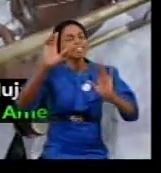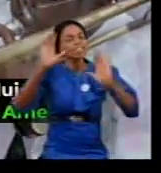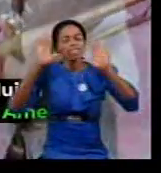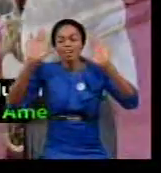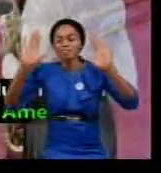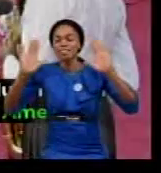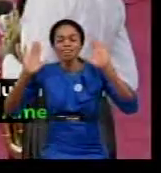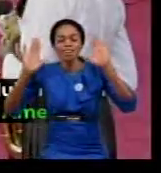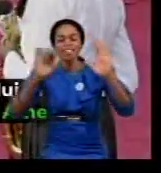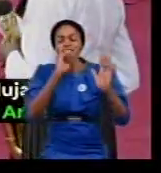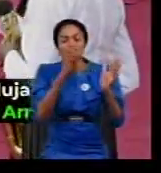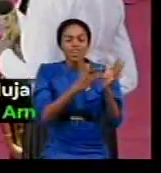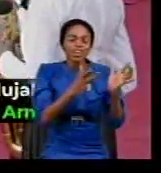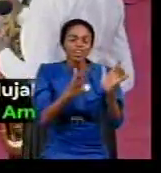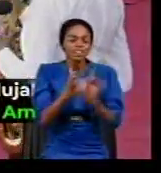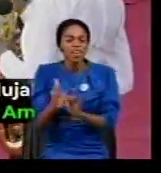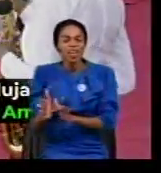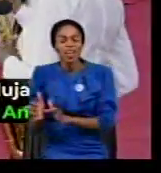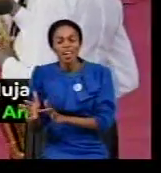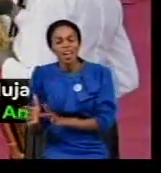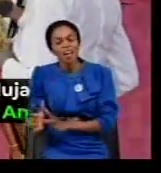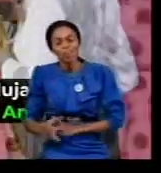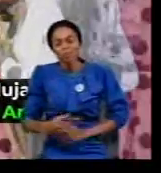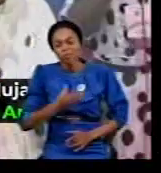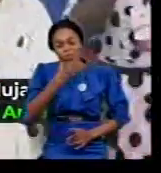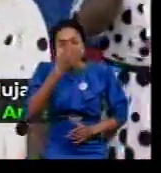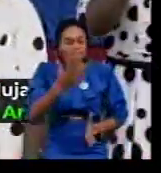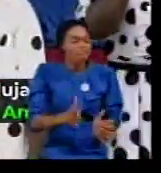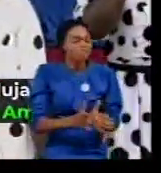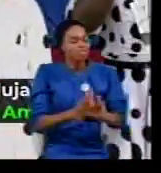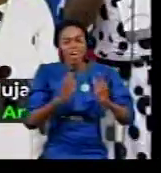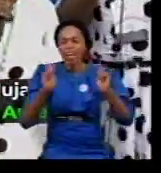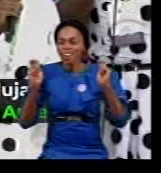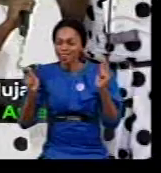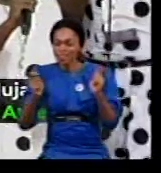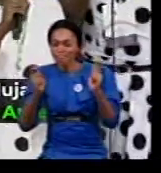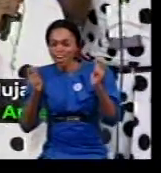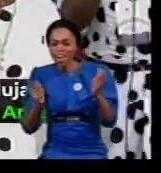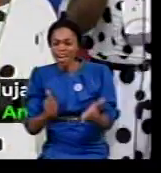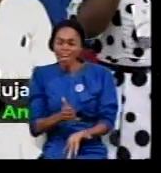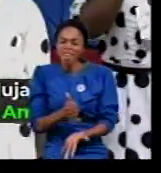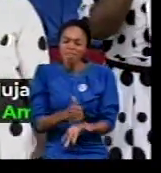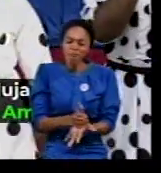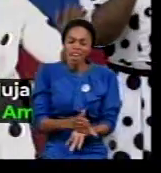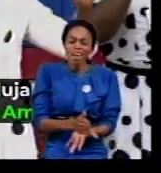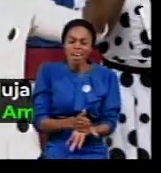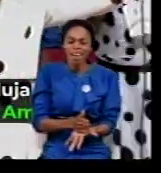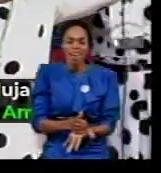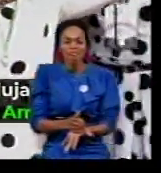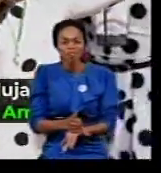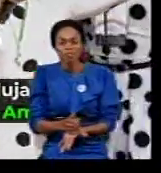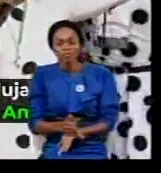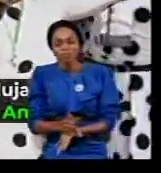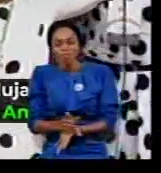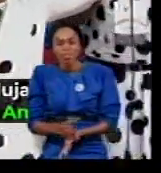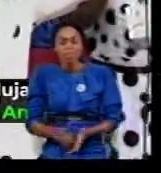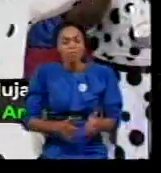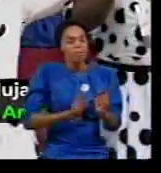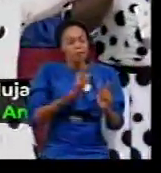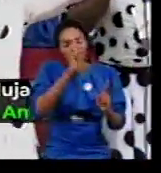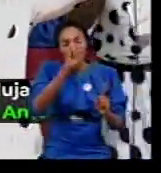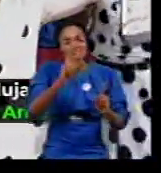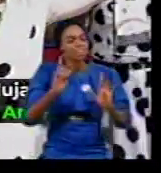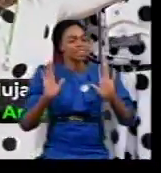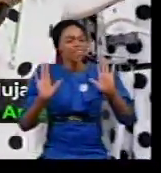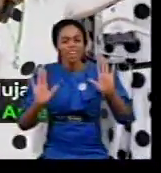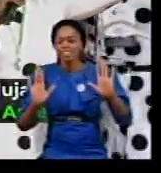it. Gideon knew that the people, actually, once they said you were going to kill him, his father should have said, now you see what you've